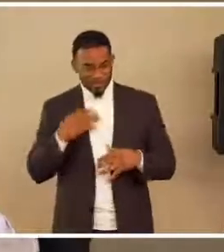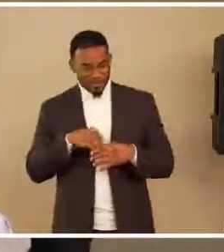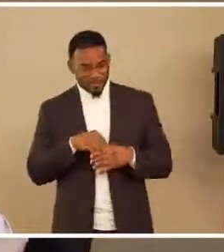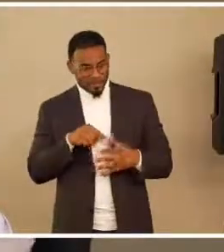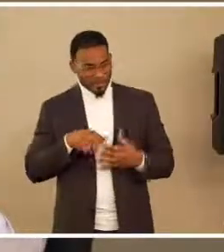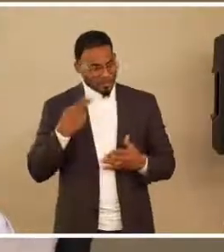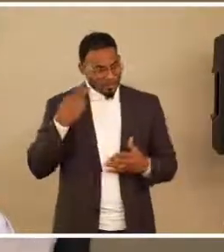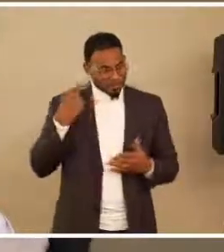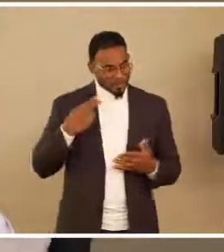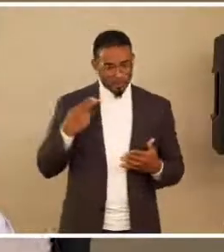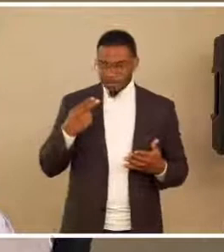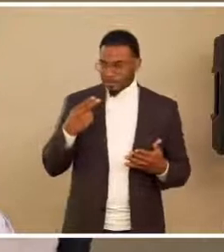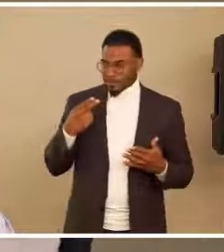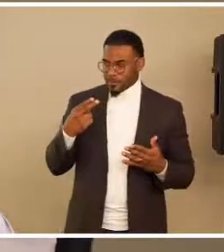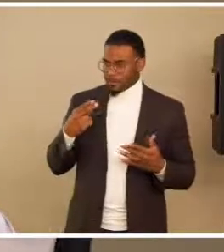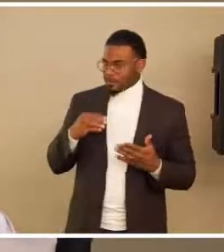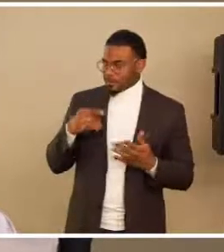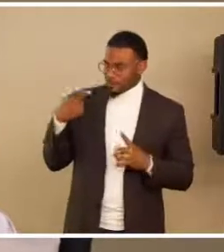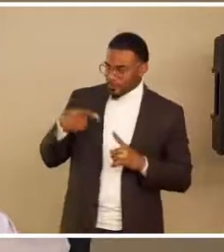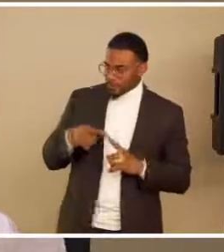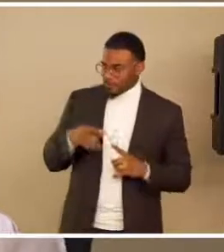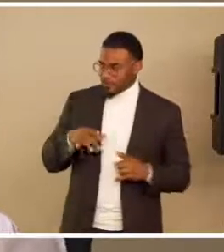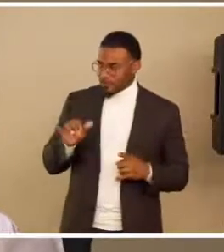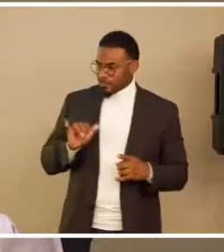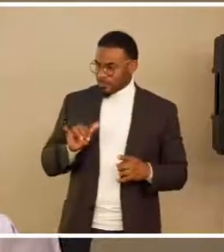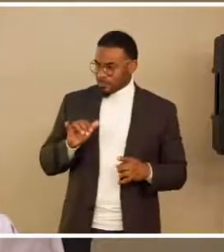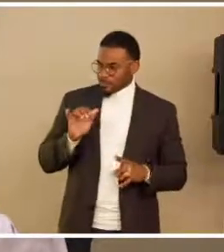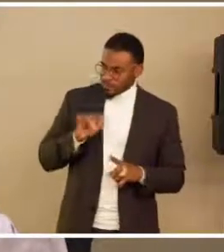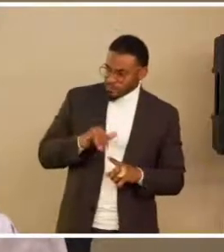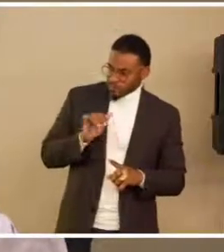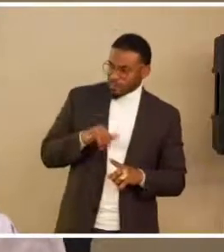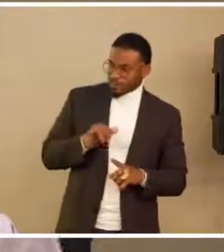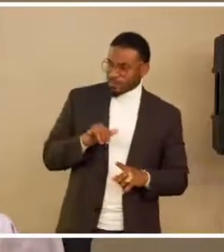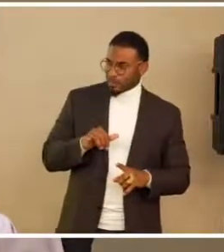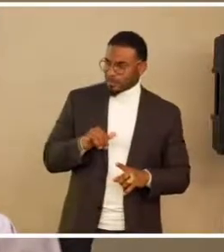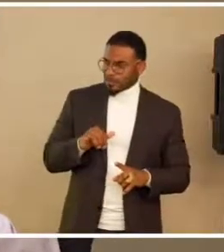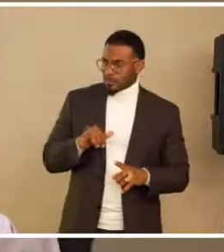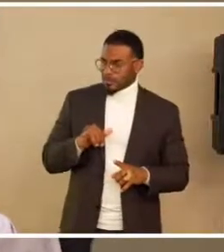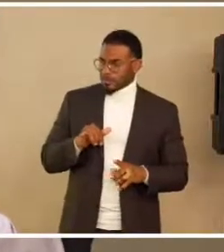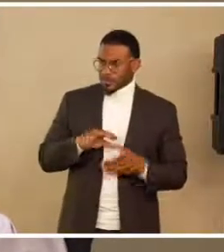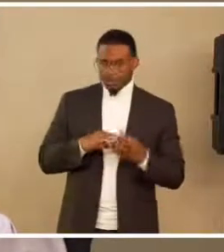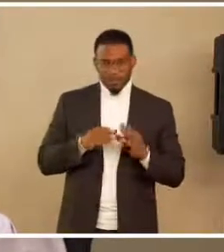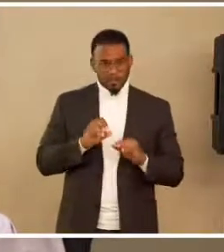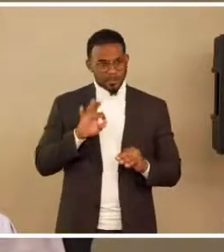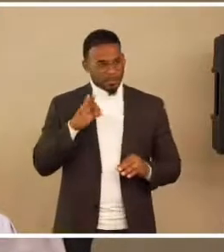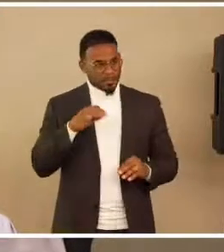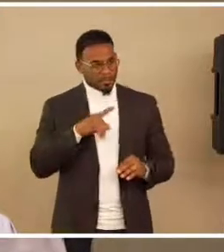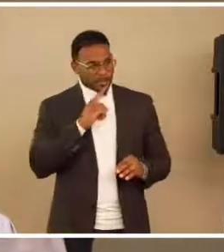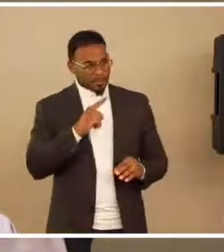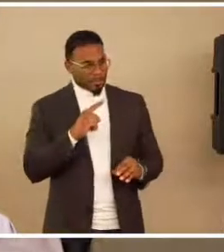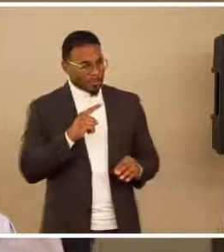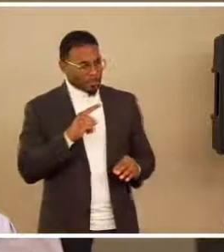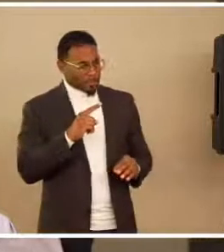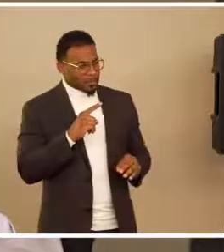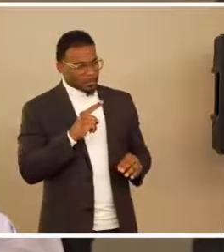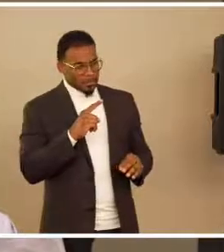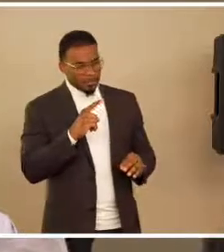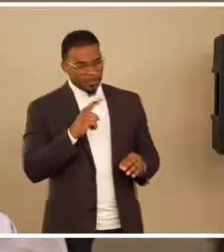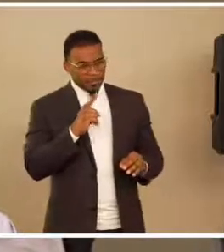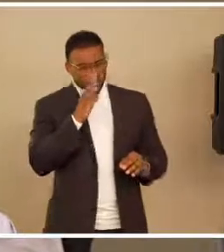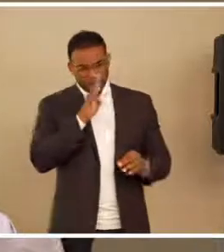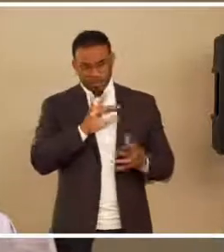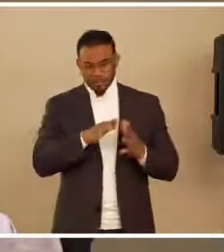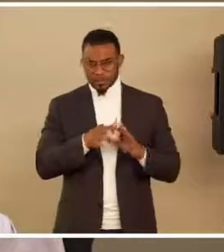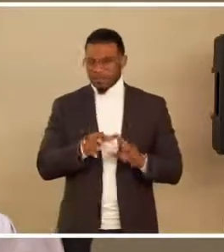of the historical argument. So like that narrative of France being so welcoming is